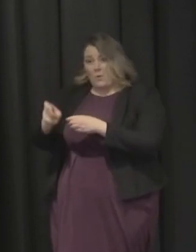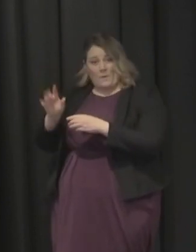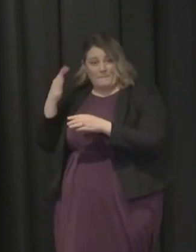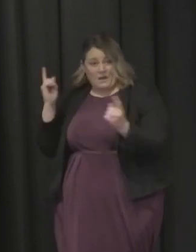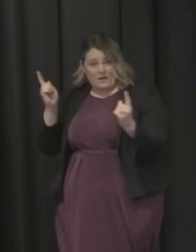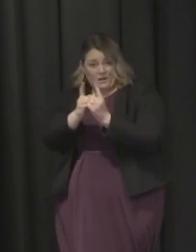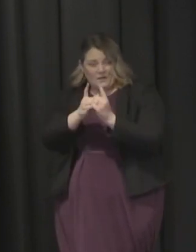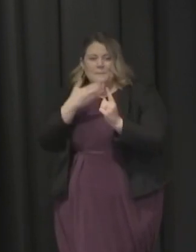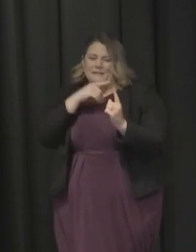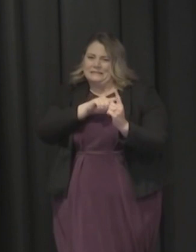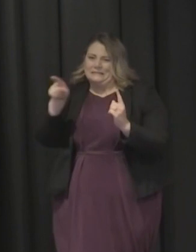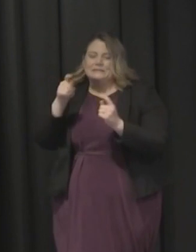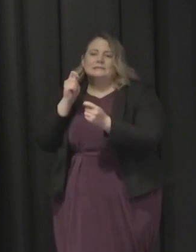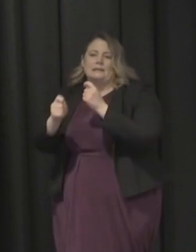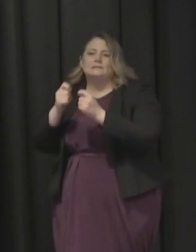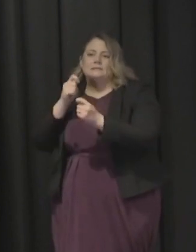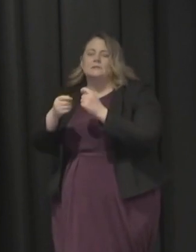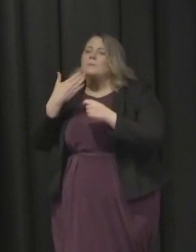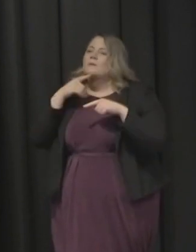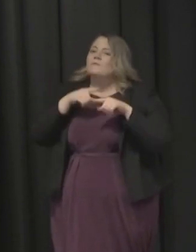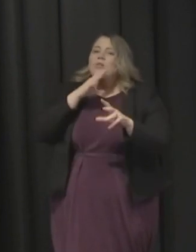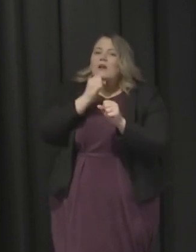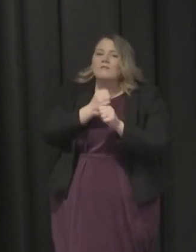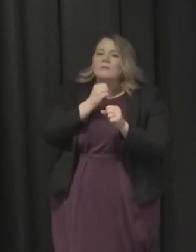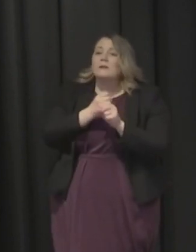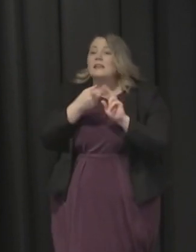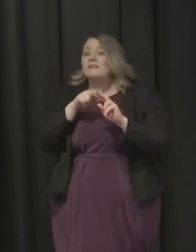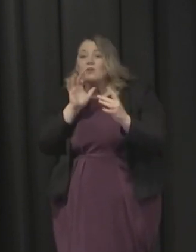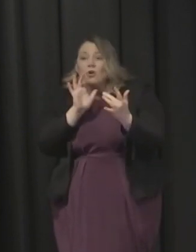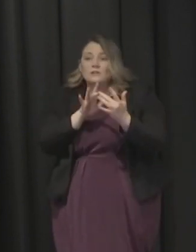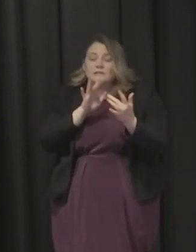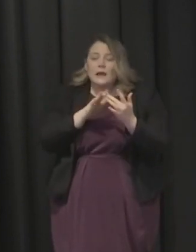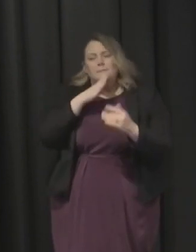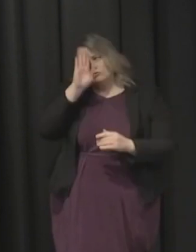an announcement around the construction industry that I'm proposing.